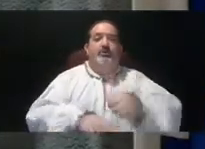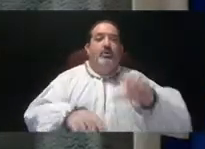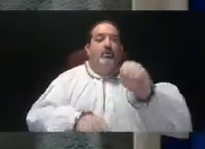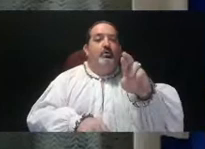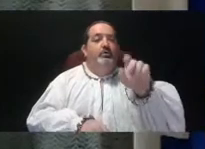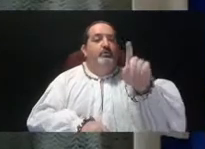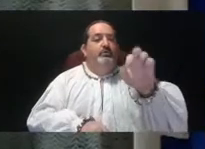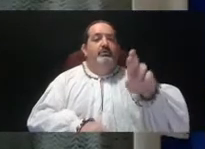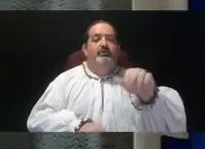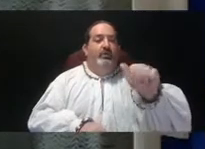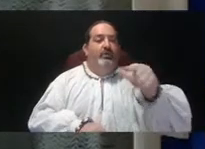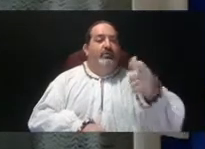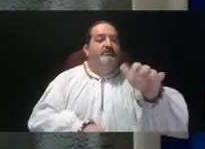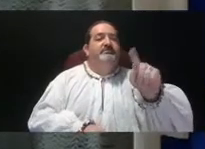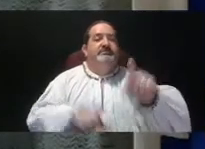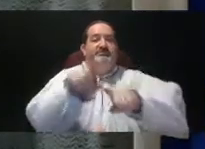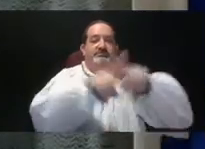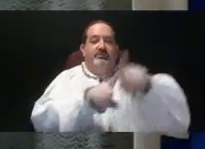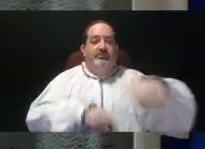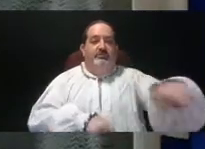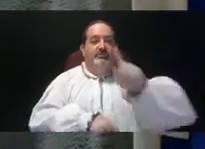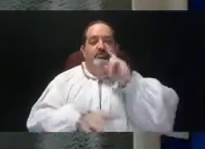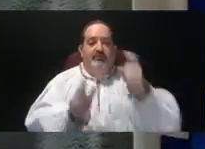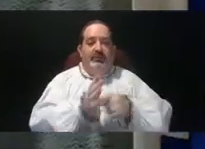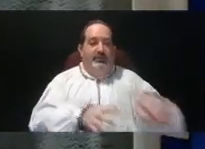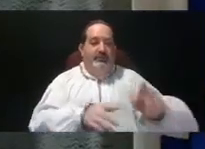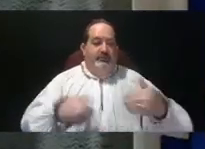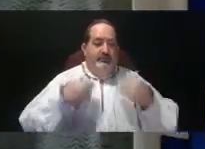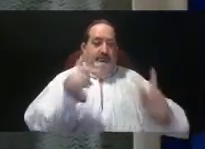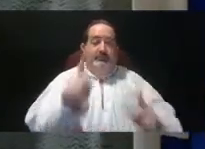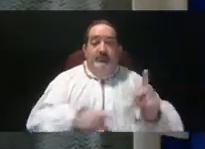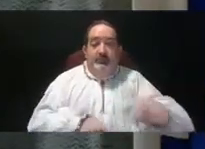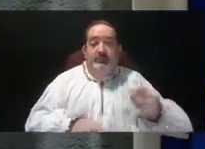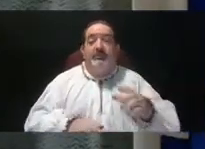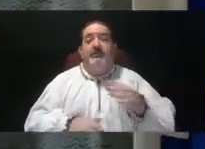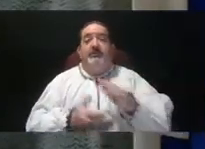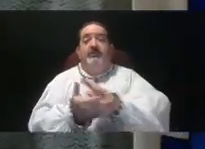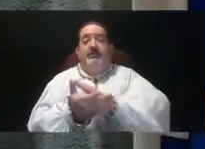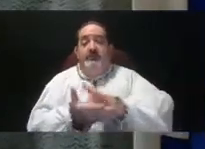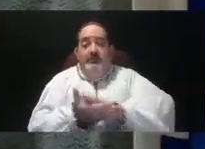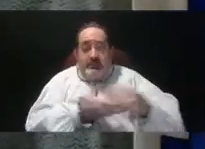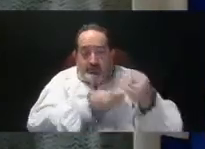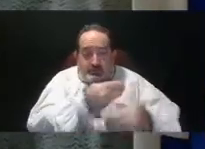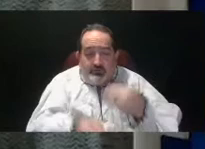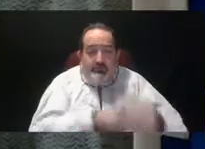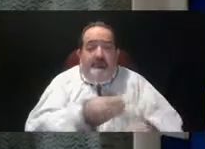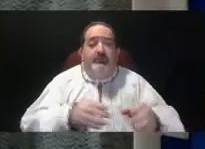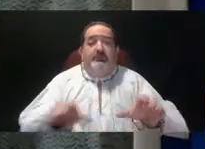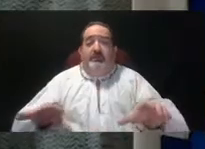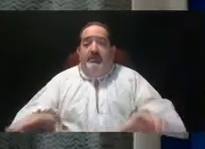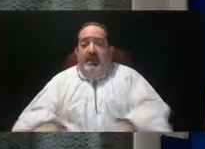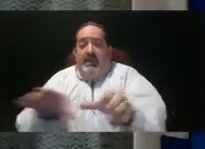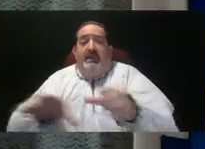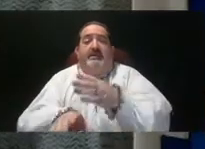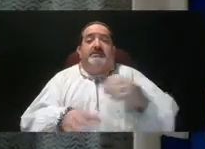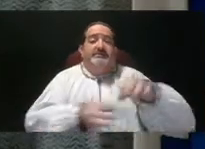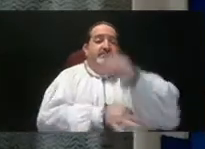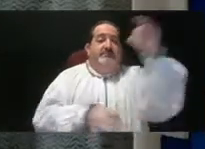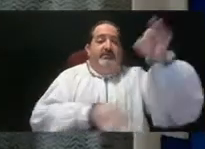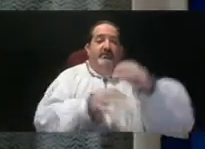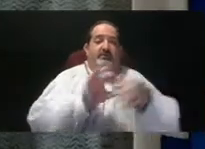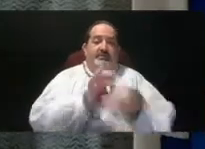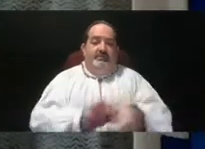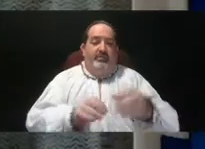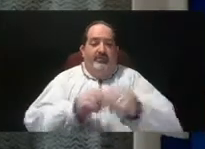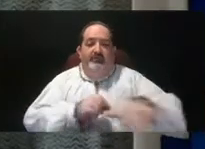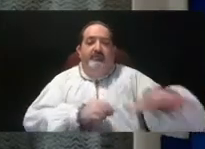Star, created to recognize those youths whose courtesy of spirit, virtuous acts, and noble demeanor upon the field of youth combat